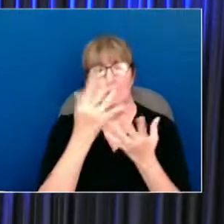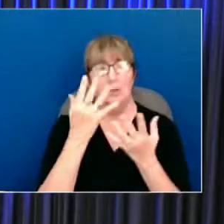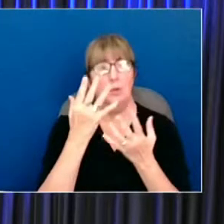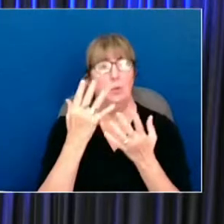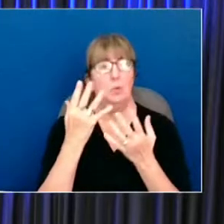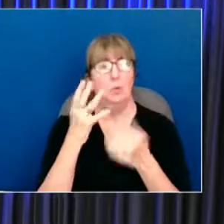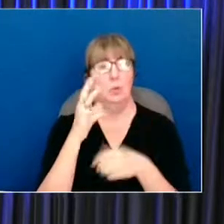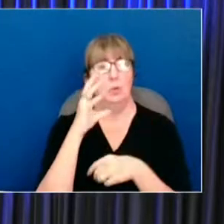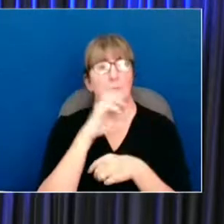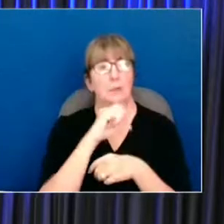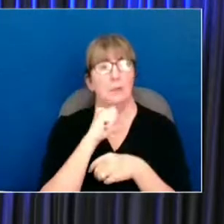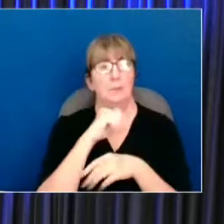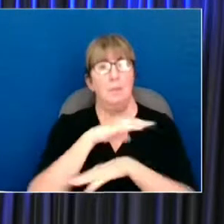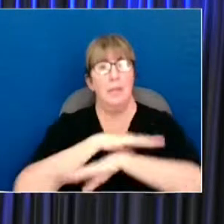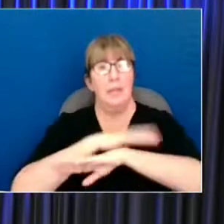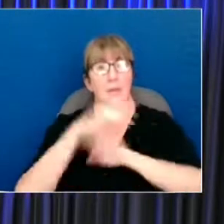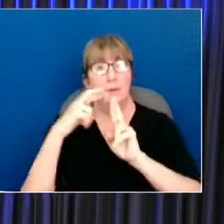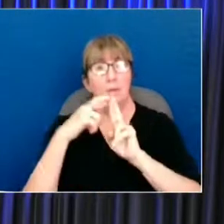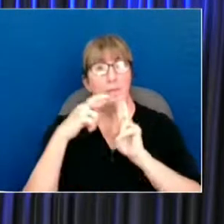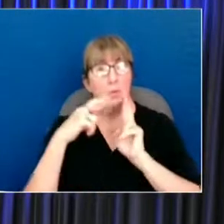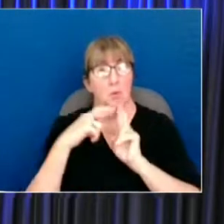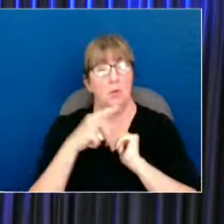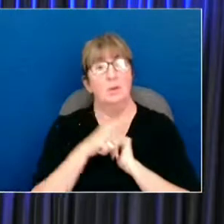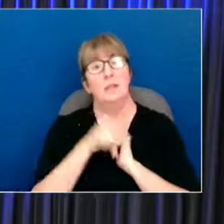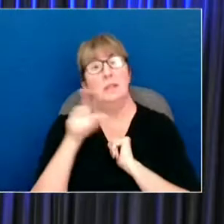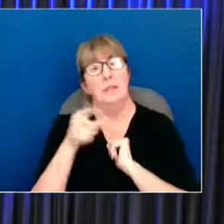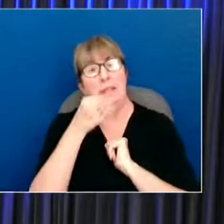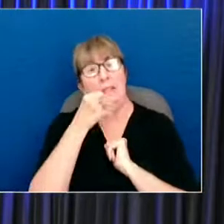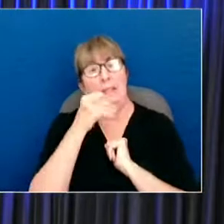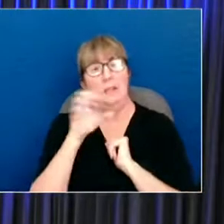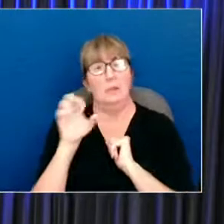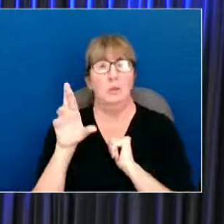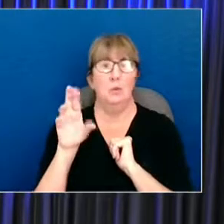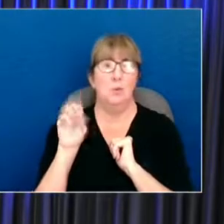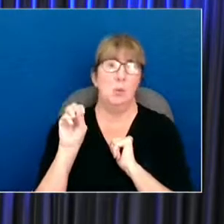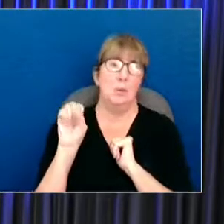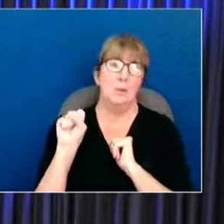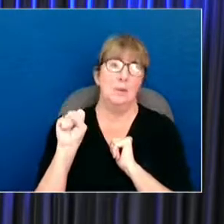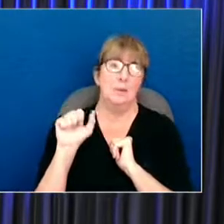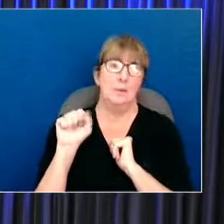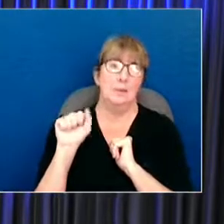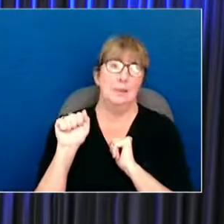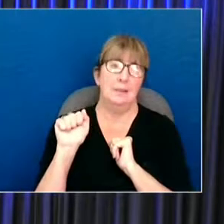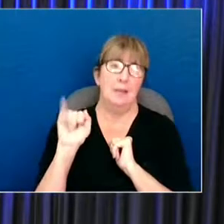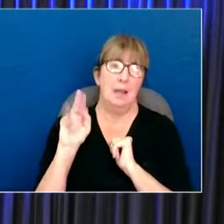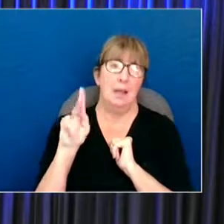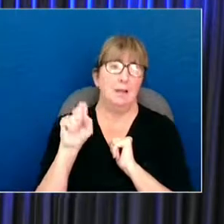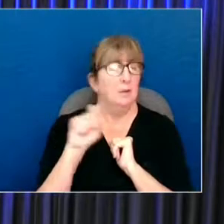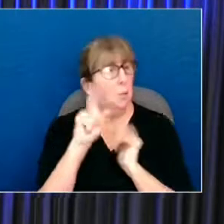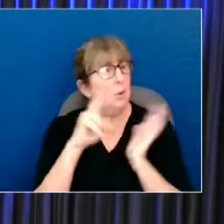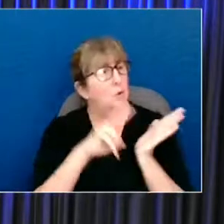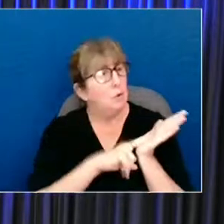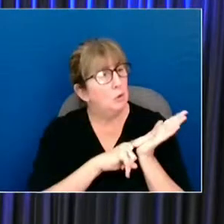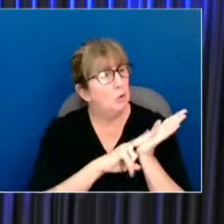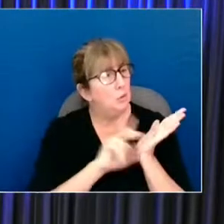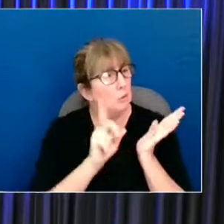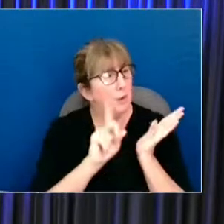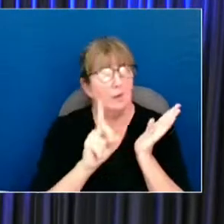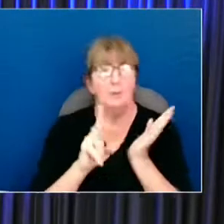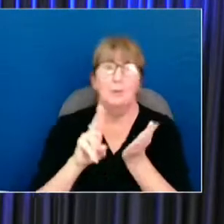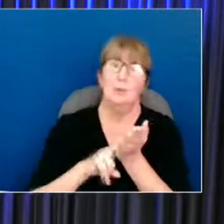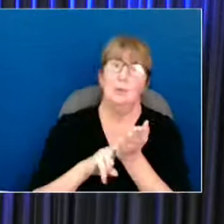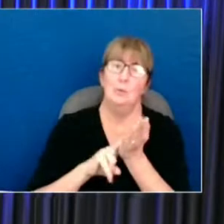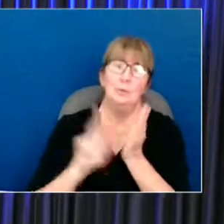of donuts and go right on to the croissants. What happened to the sushi? What happened to the sushi? Sushi's